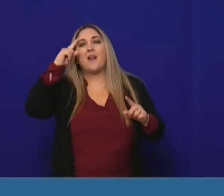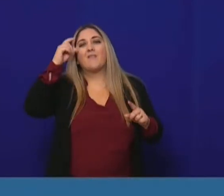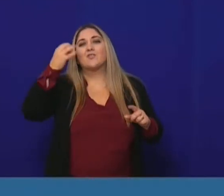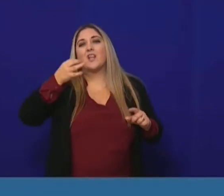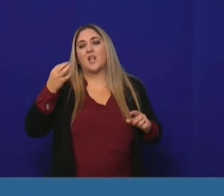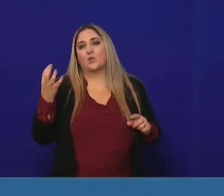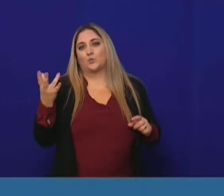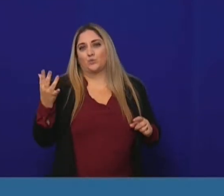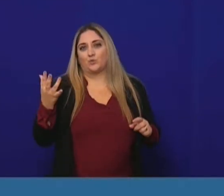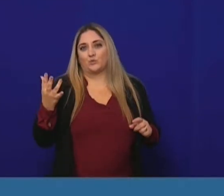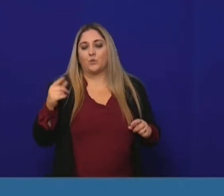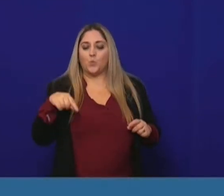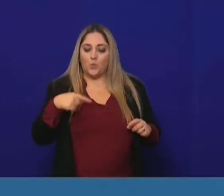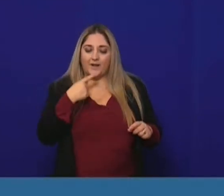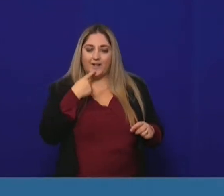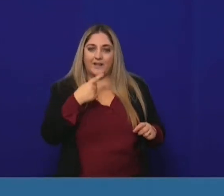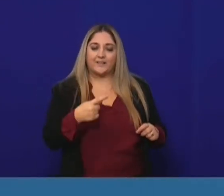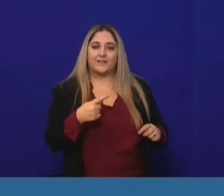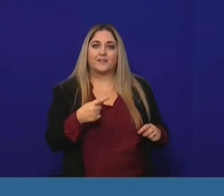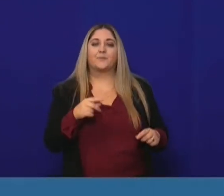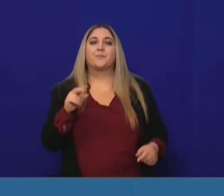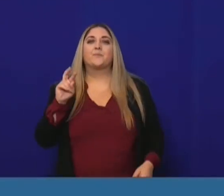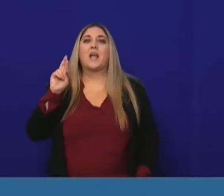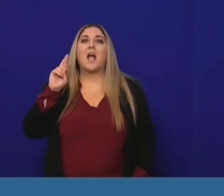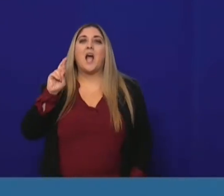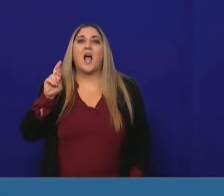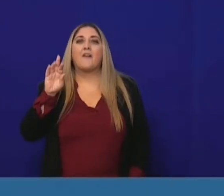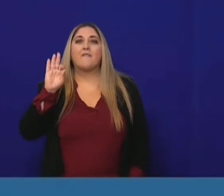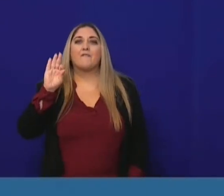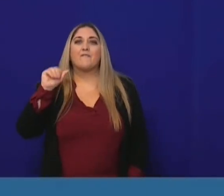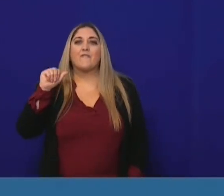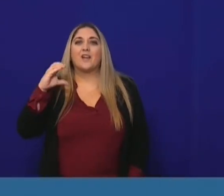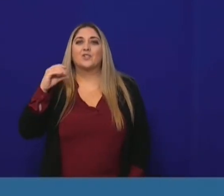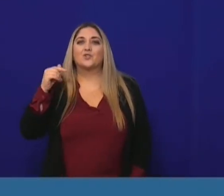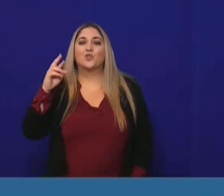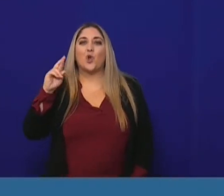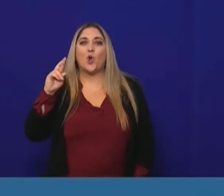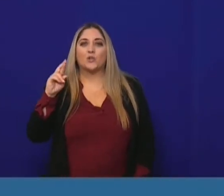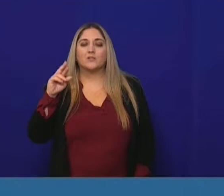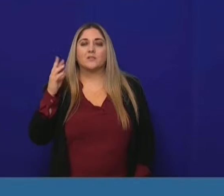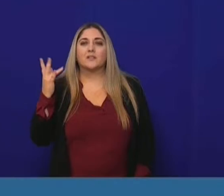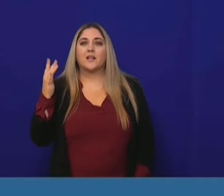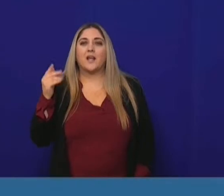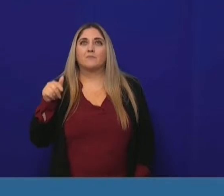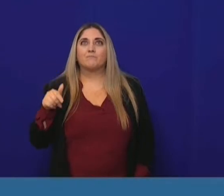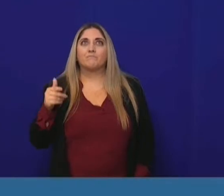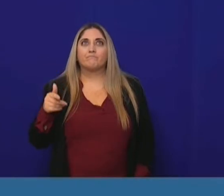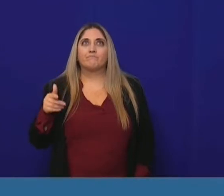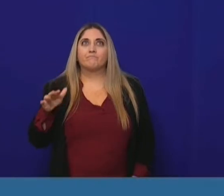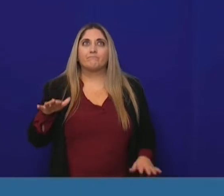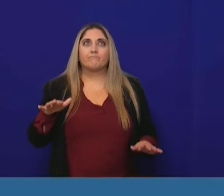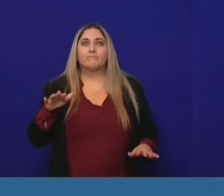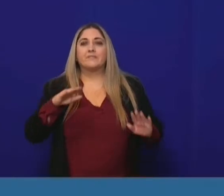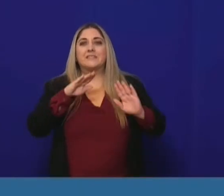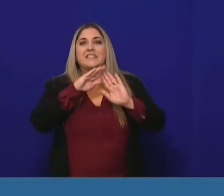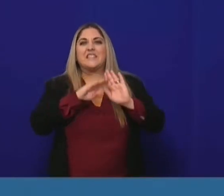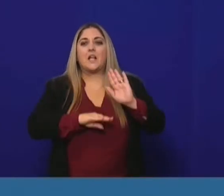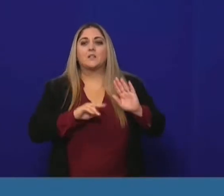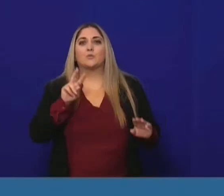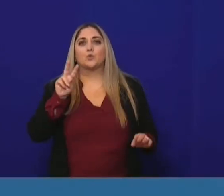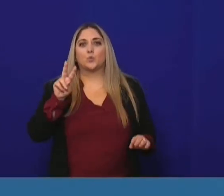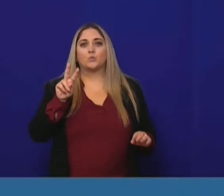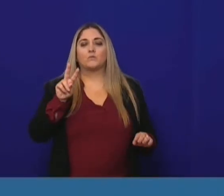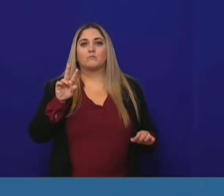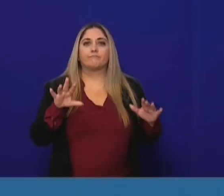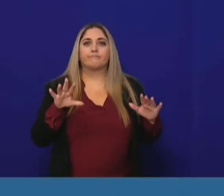tard ukoll. L-R factor bħalissa għandna l-R factor li huwa dejjem dal-aħħar kien dejjem inqas minn 2. Irridu niftakru